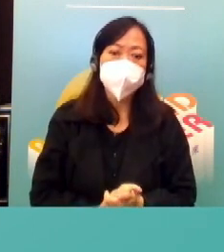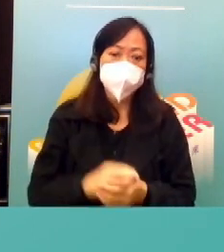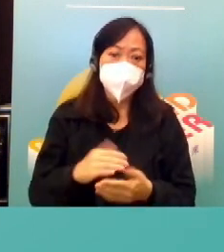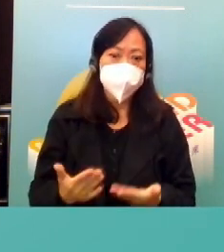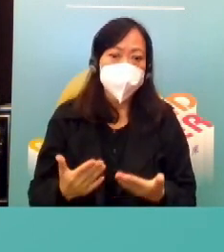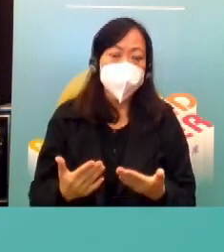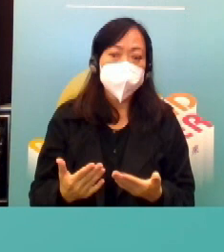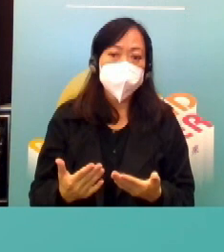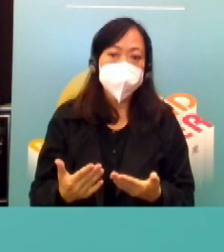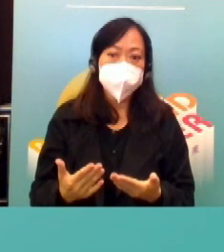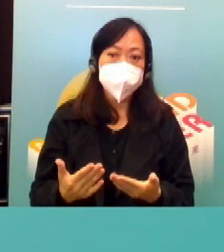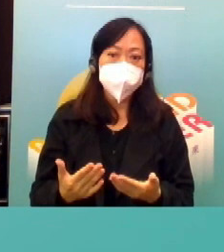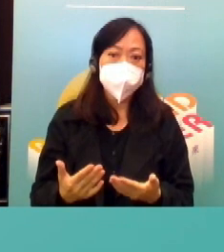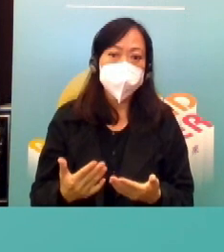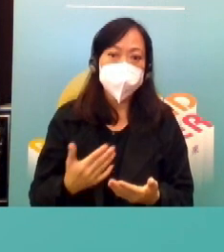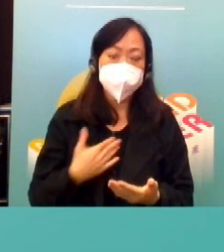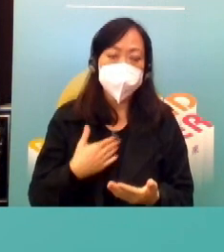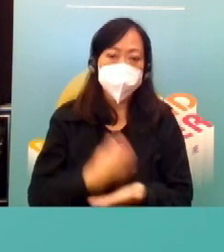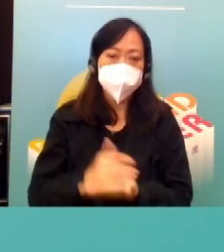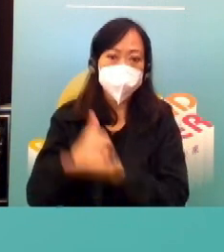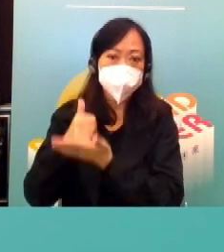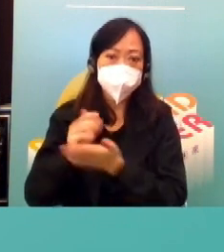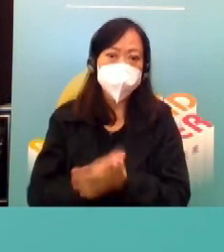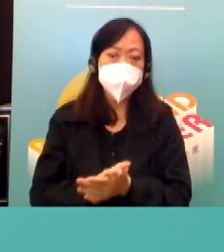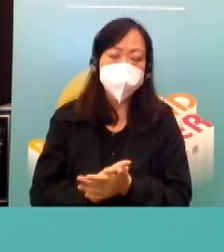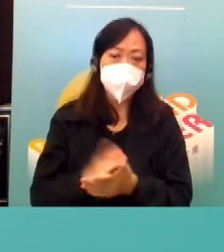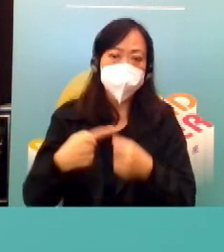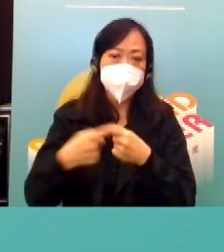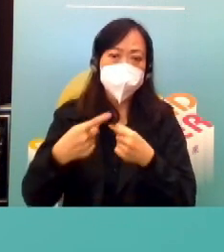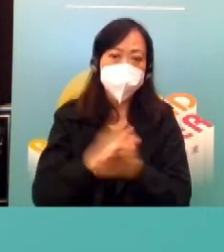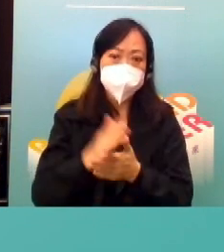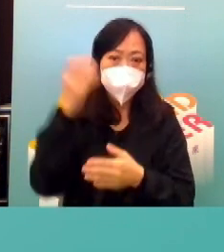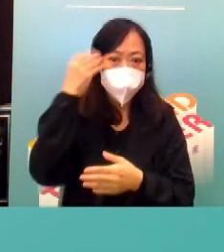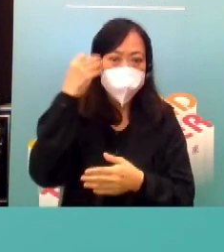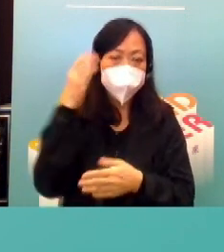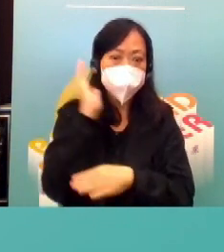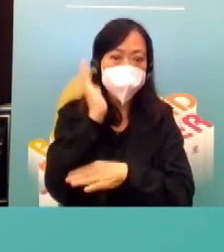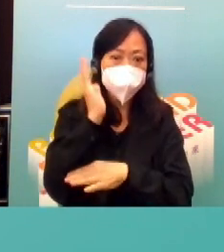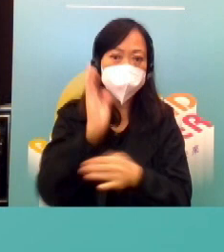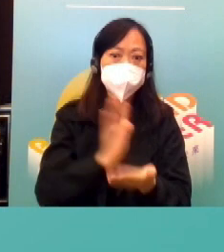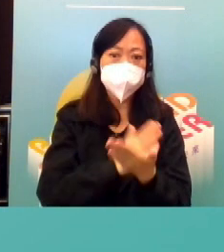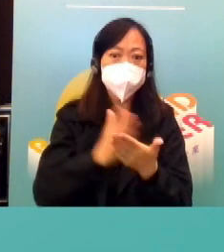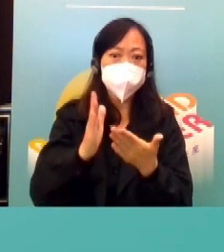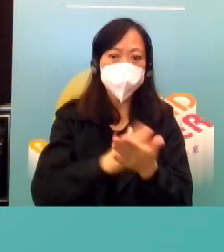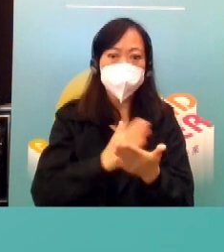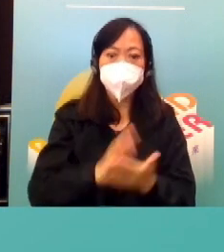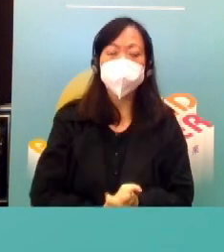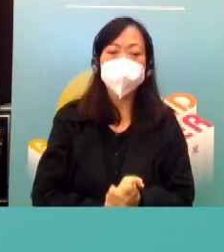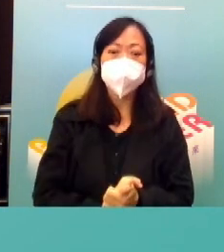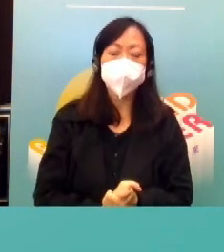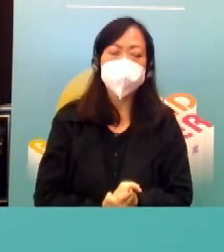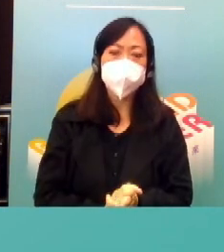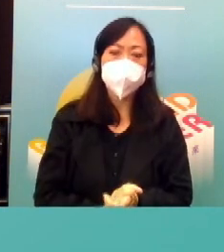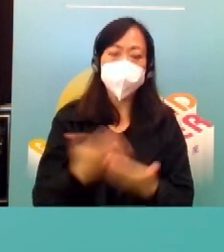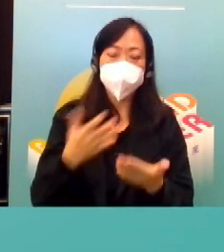presenter, who actually will share a little bit about the experiences in Hong Kong, how we actually try to use